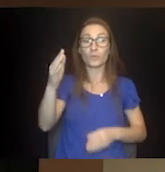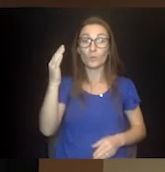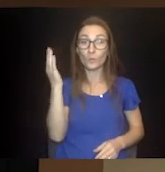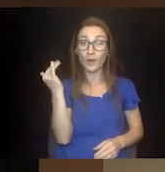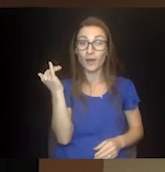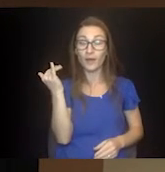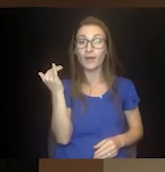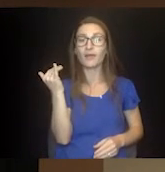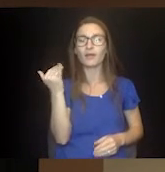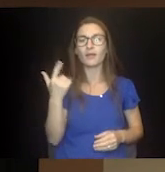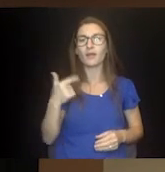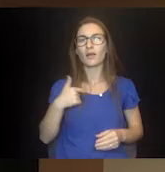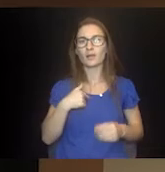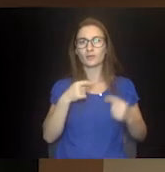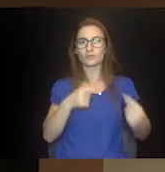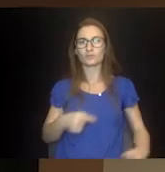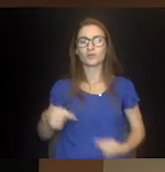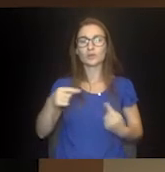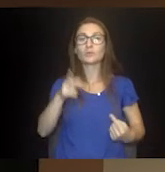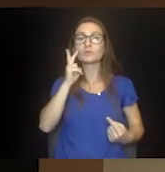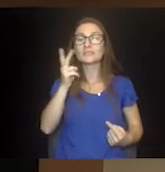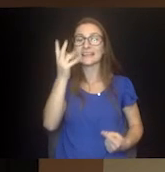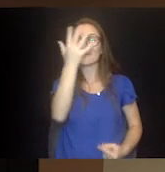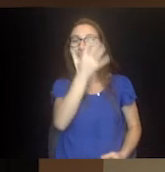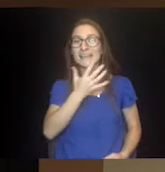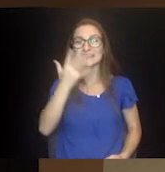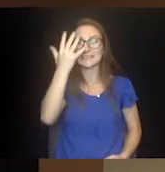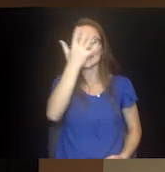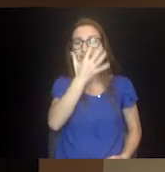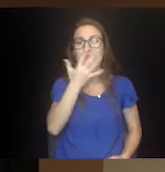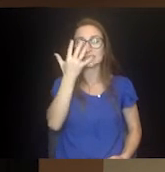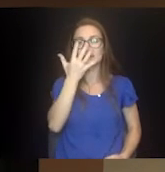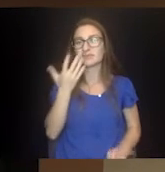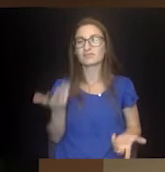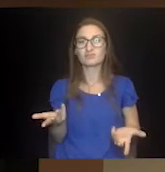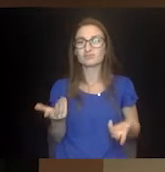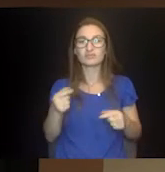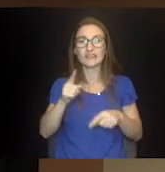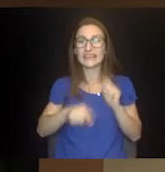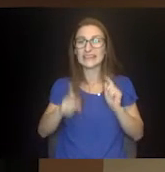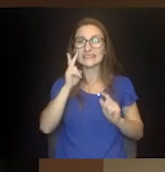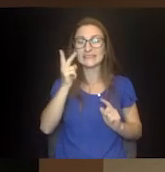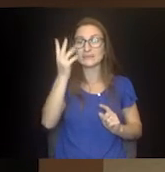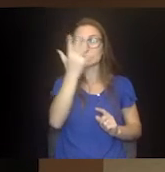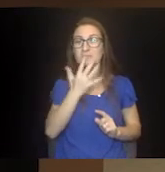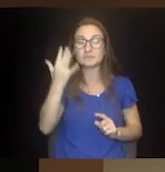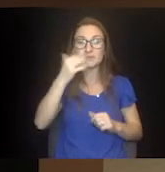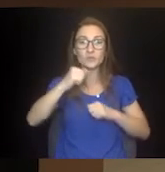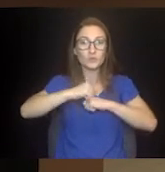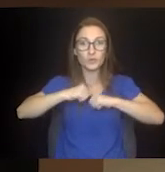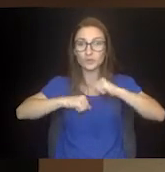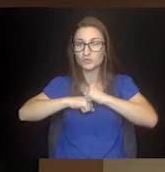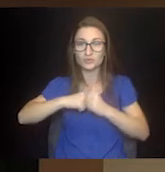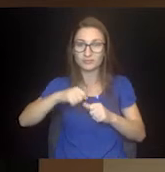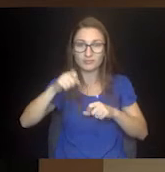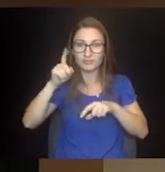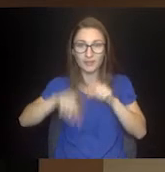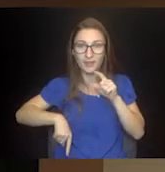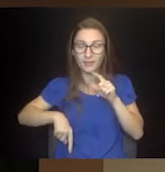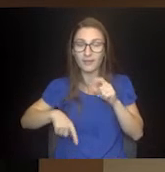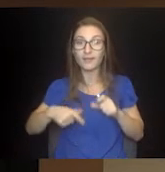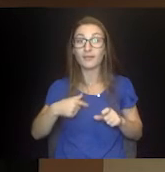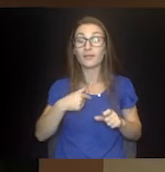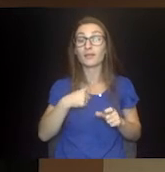in the profession because with my disability, I have issues looking at people's faces. I can't clearly see the structure of a